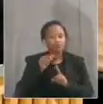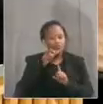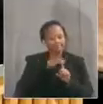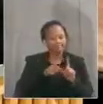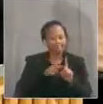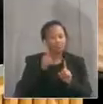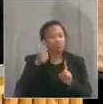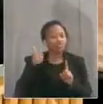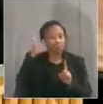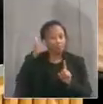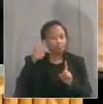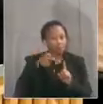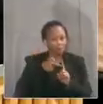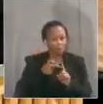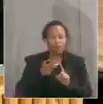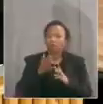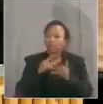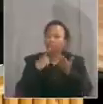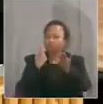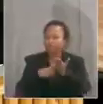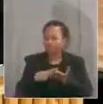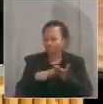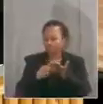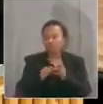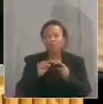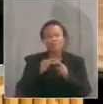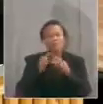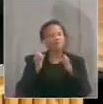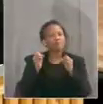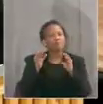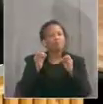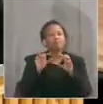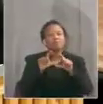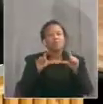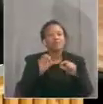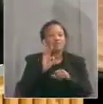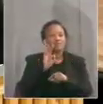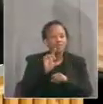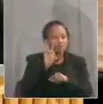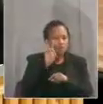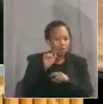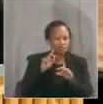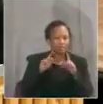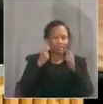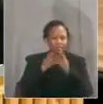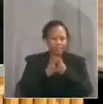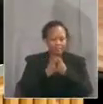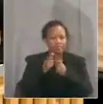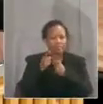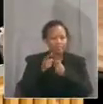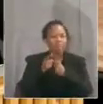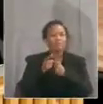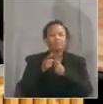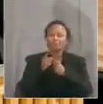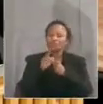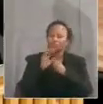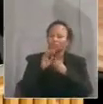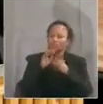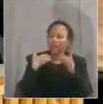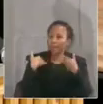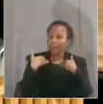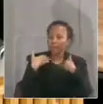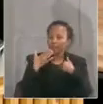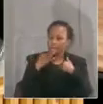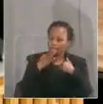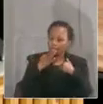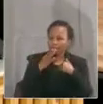discussing the point you make at paragraph 31 about the team being constituted administratively by the National